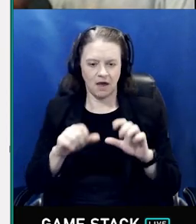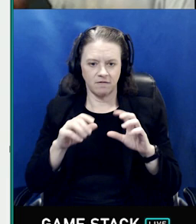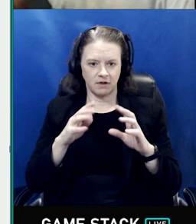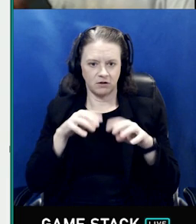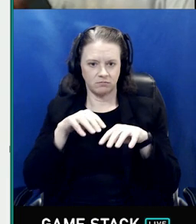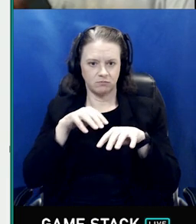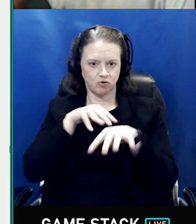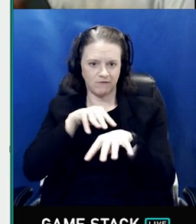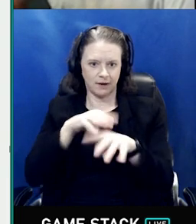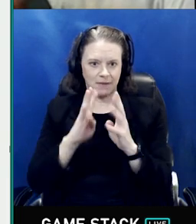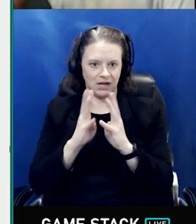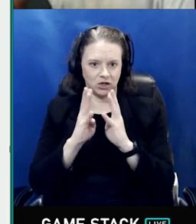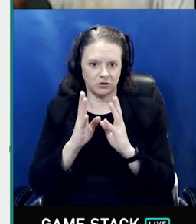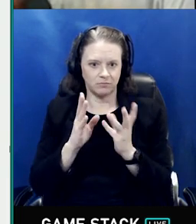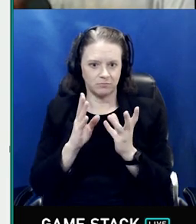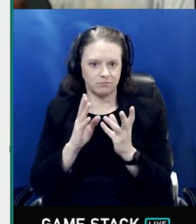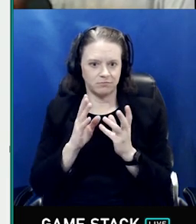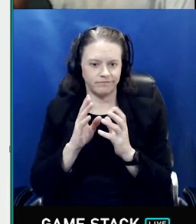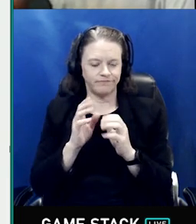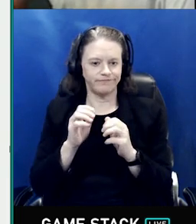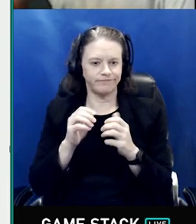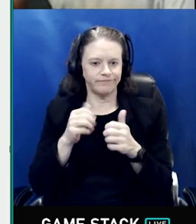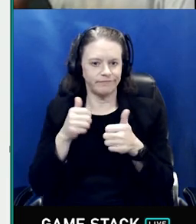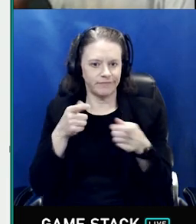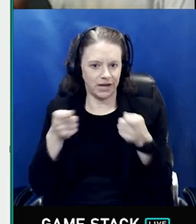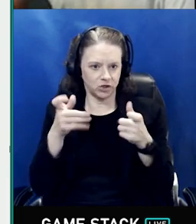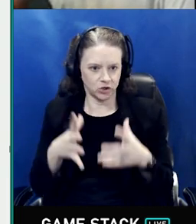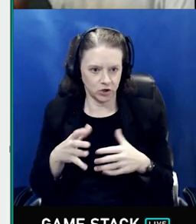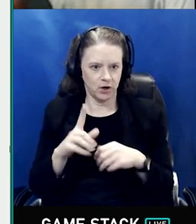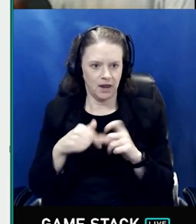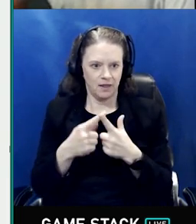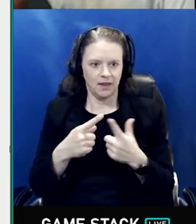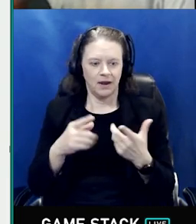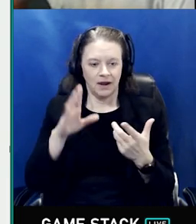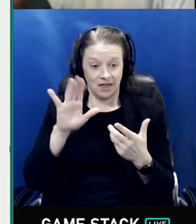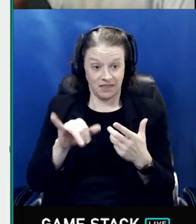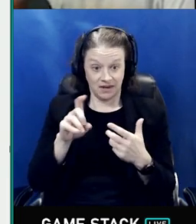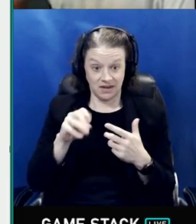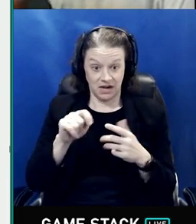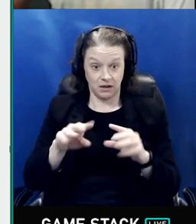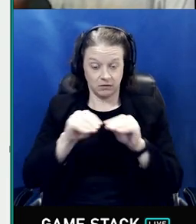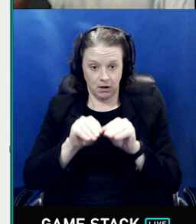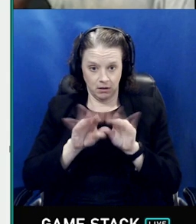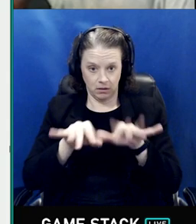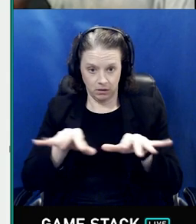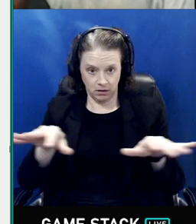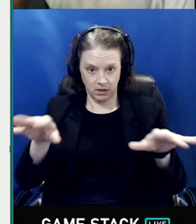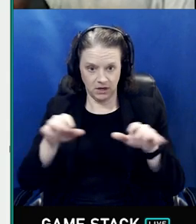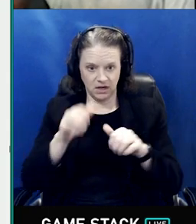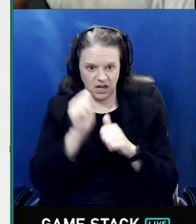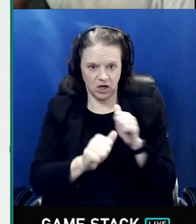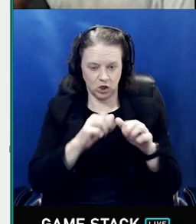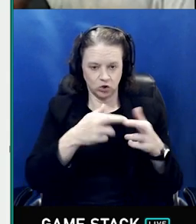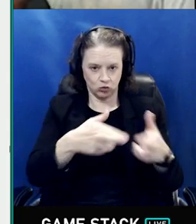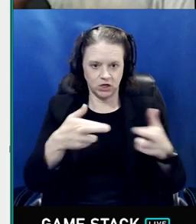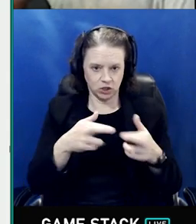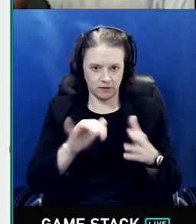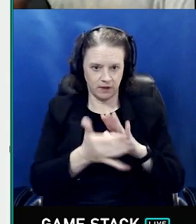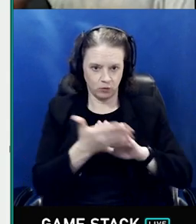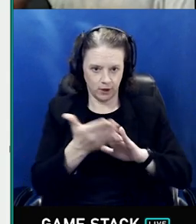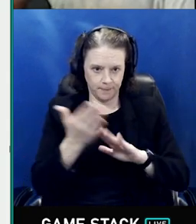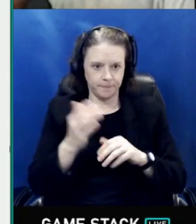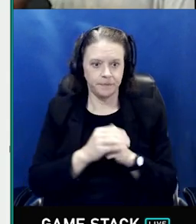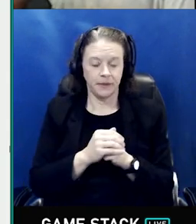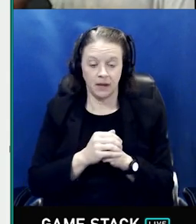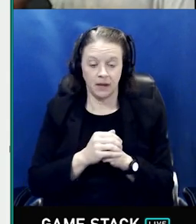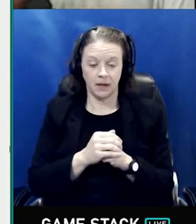to all their compute. And then their data is deployed into each region they run within. Minecraft Earth also takes advantage of